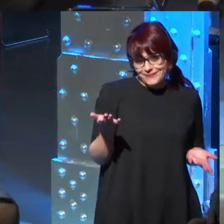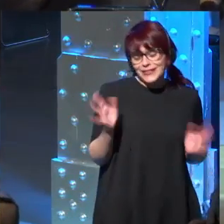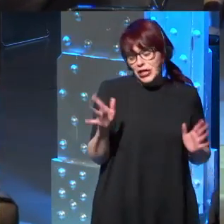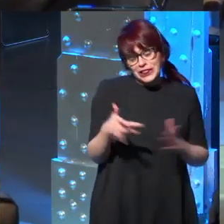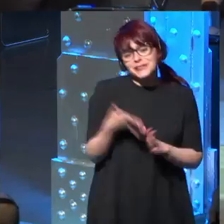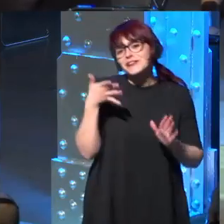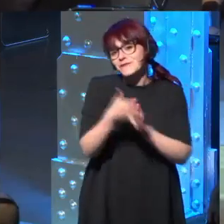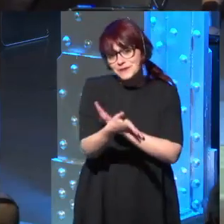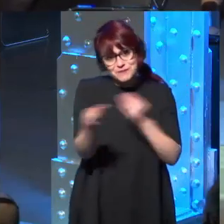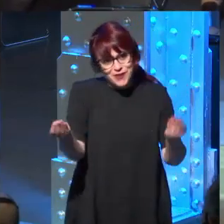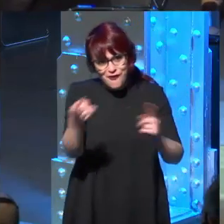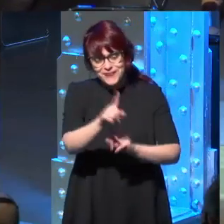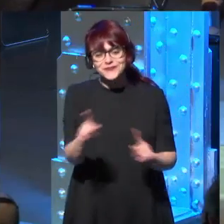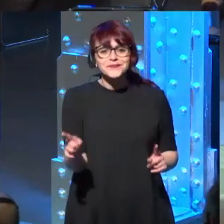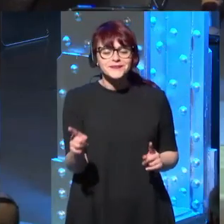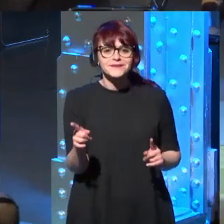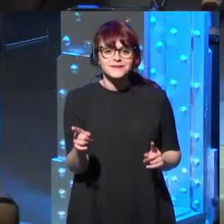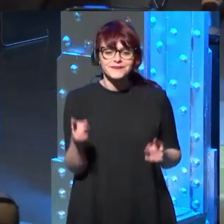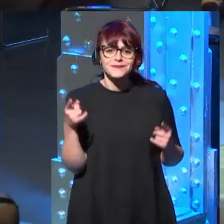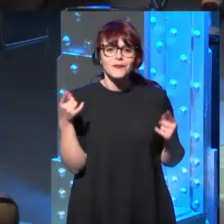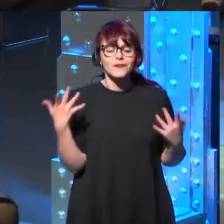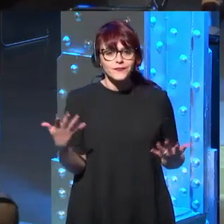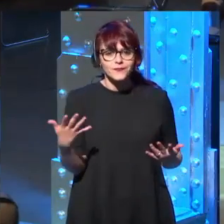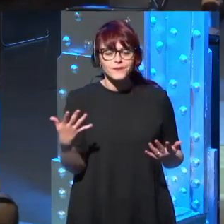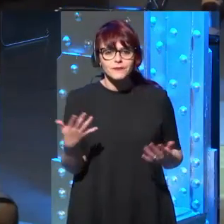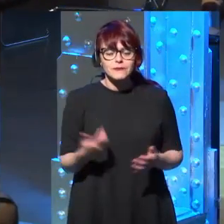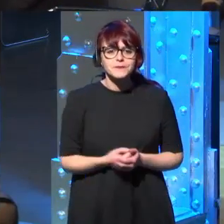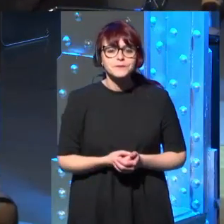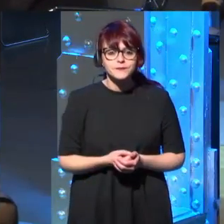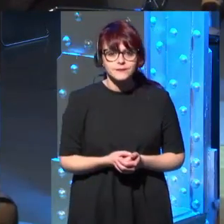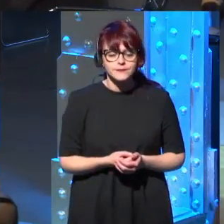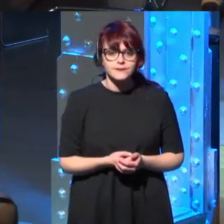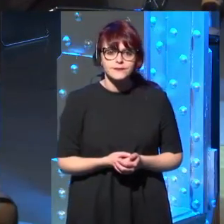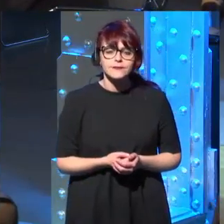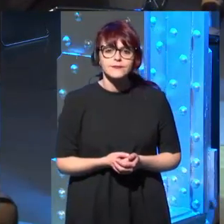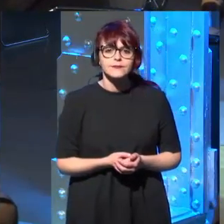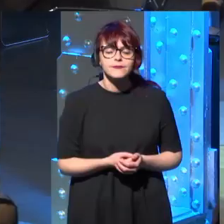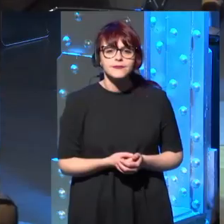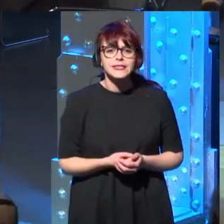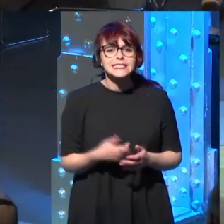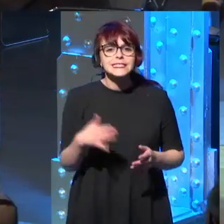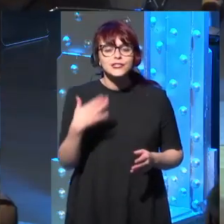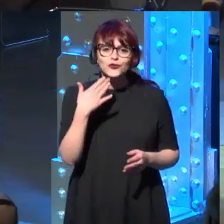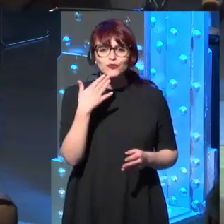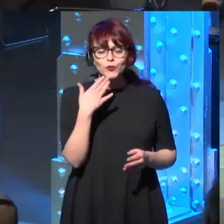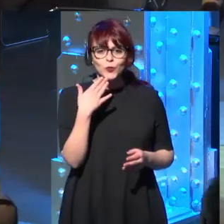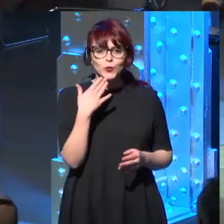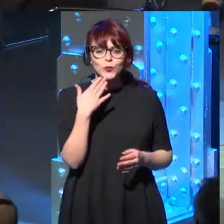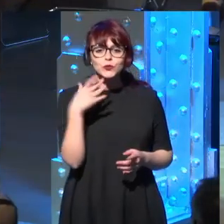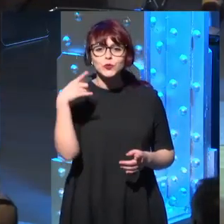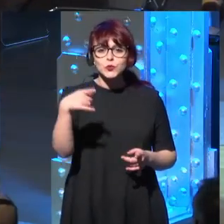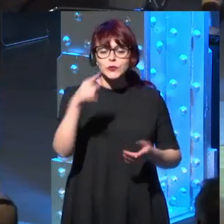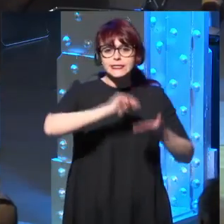Then I will tell you. Es como It is as if